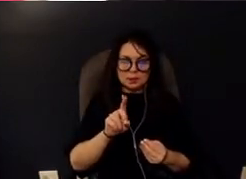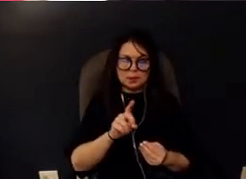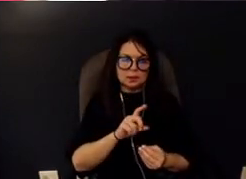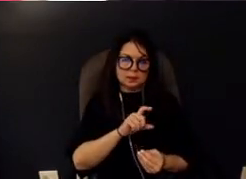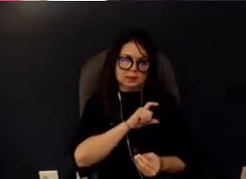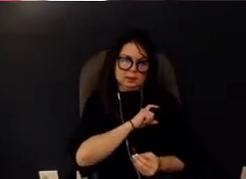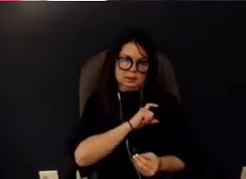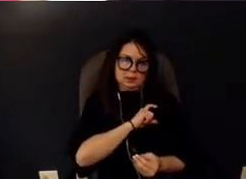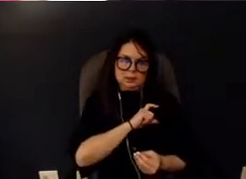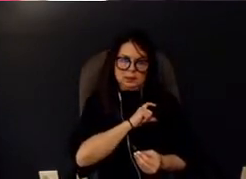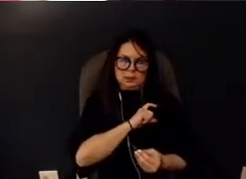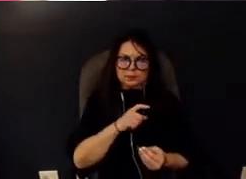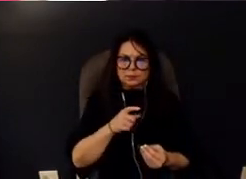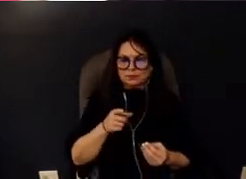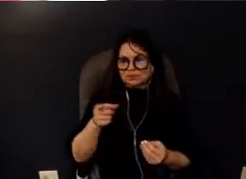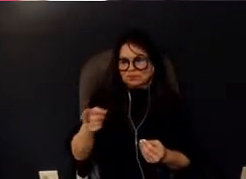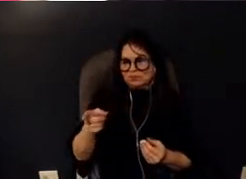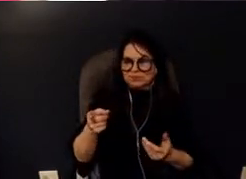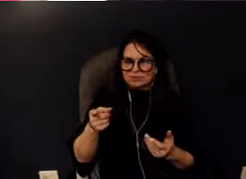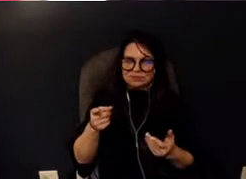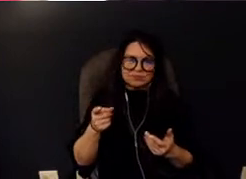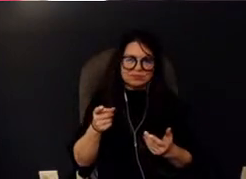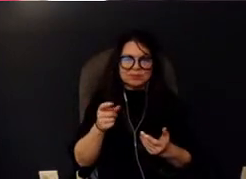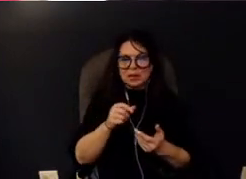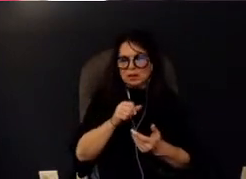diverse enough.